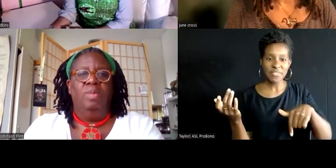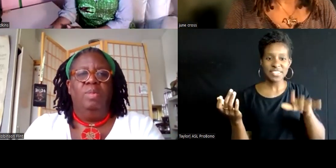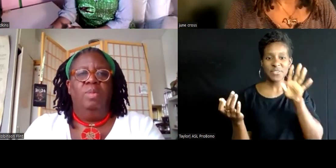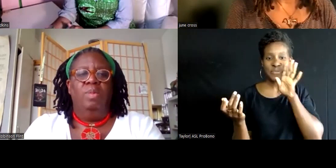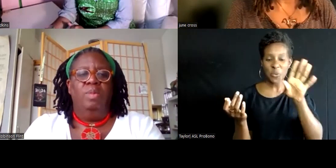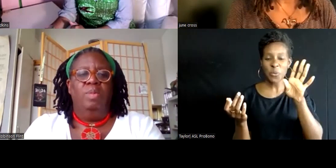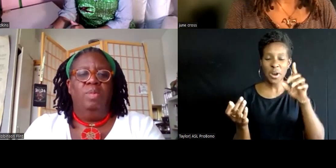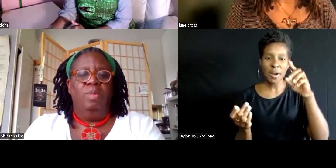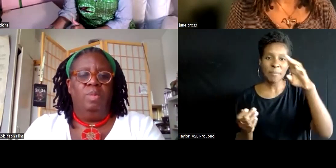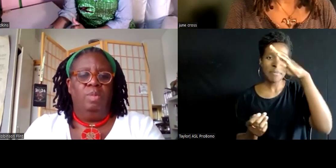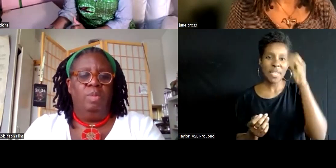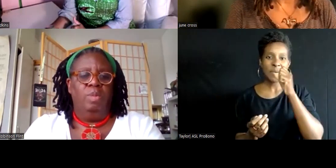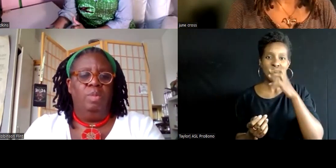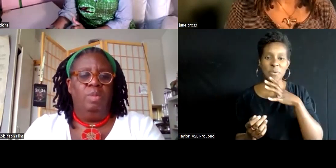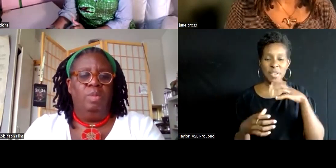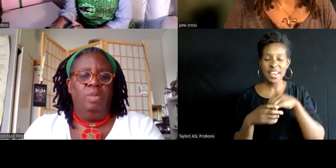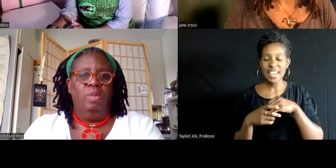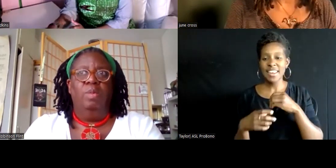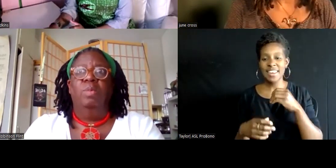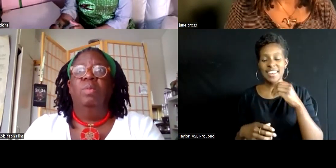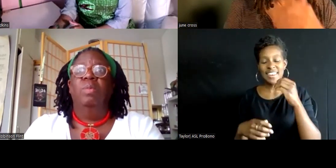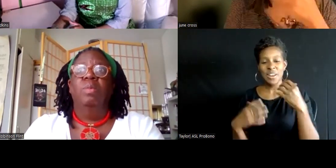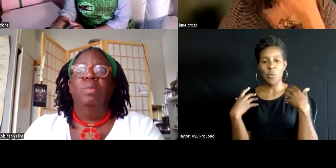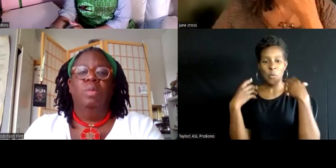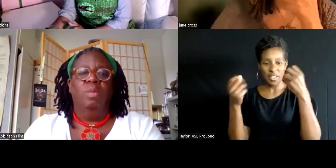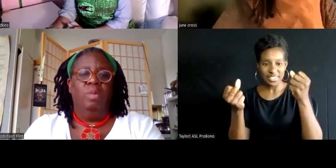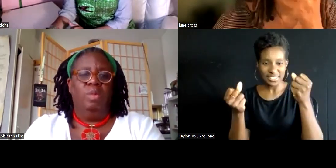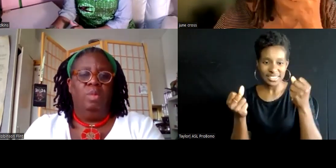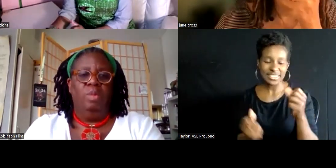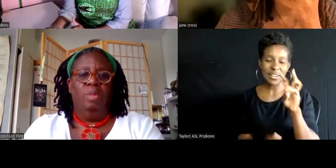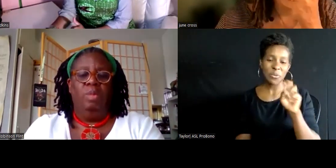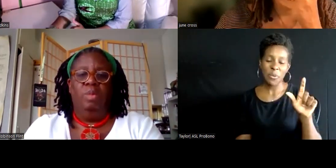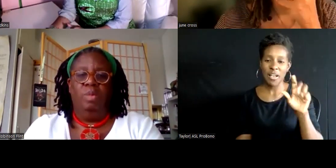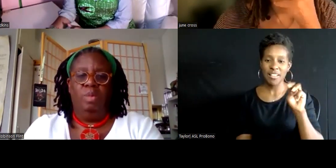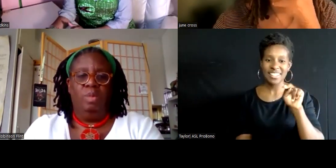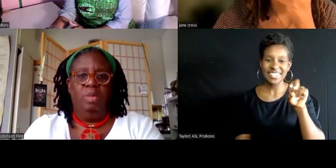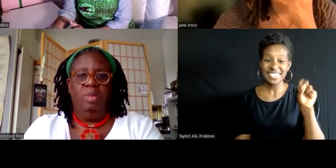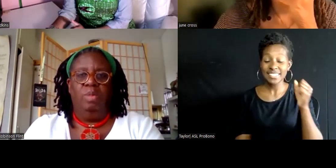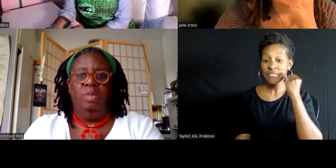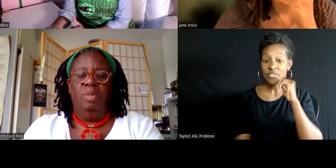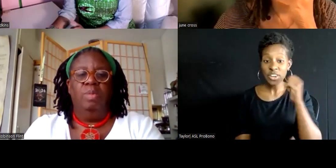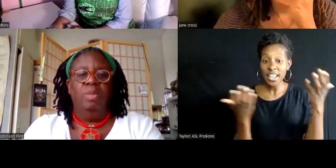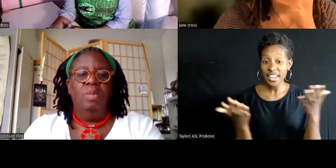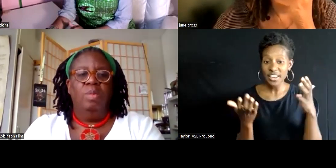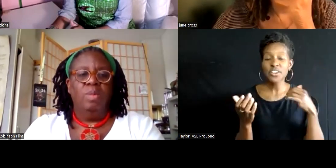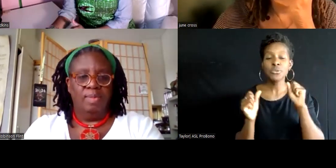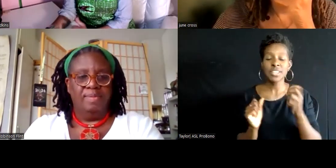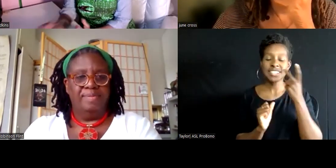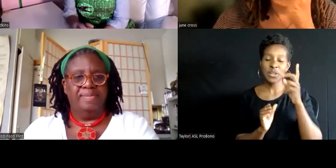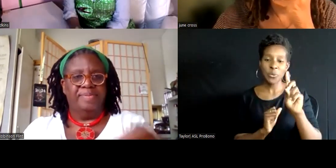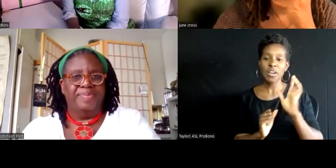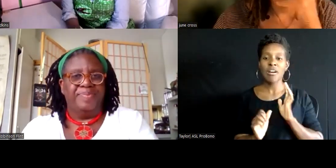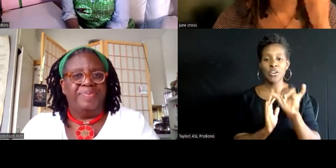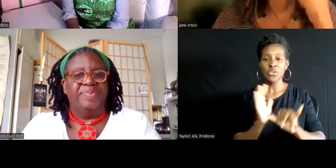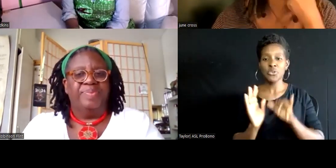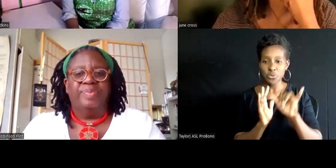those of you who couldn't join us in person will be available on our YouTube channel as well to kind of keep the conversation